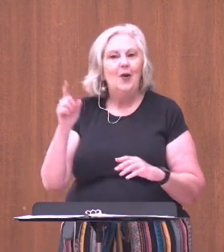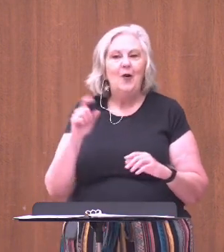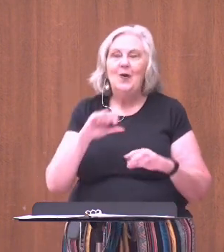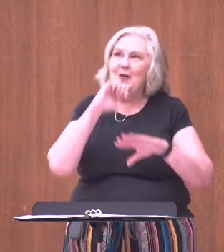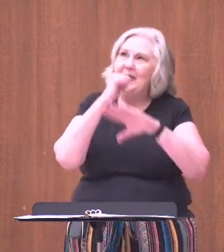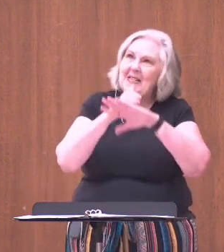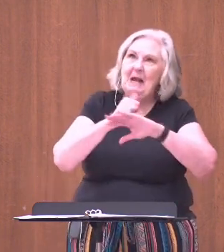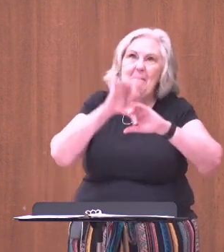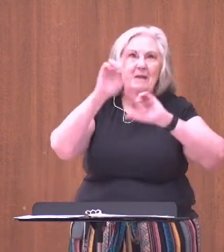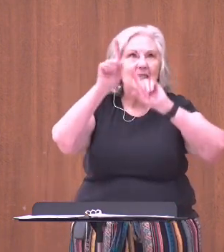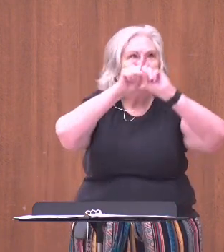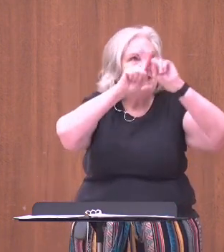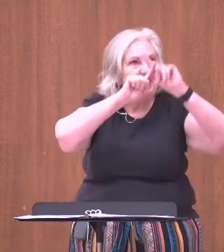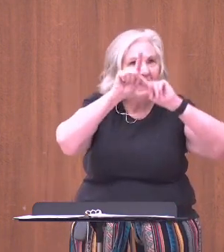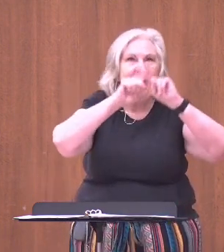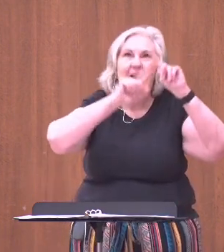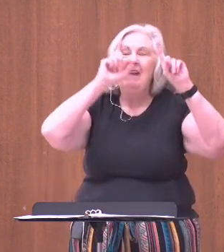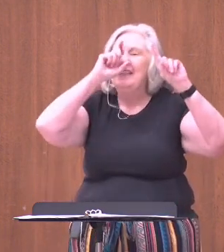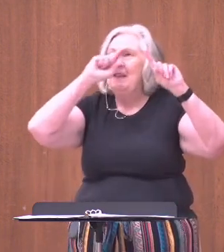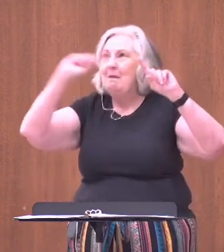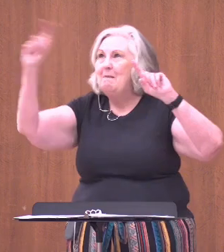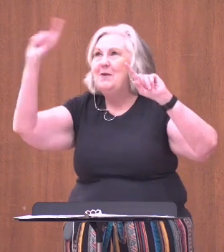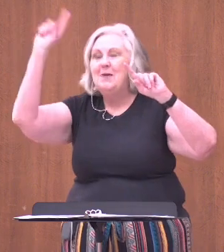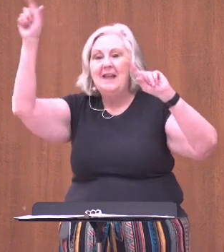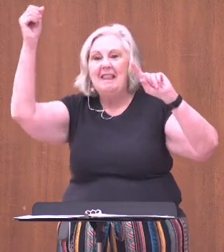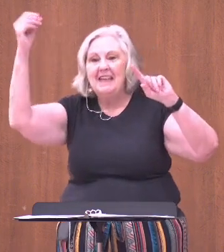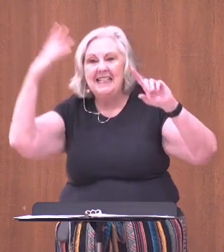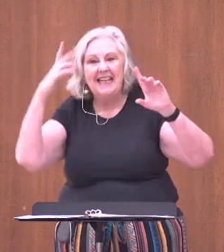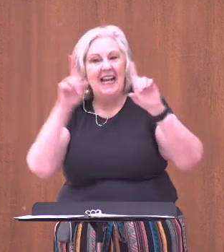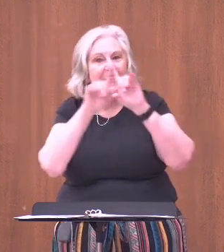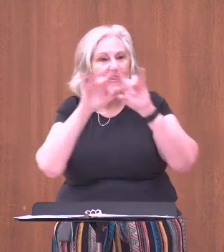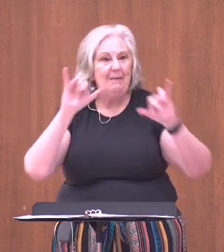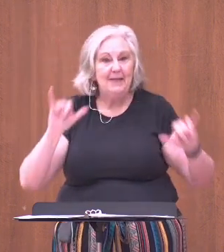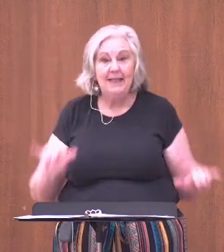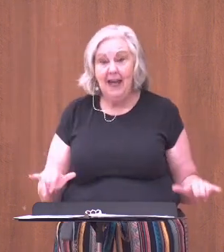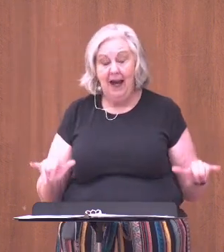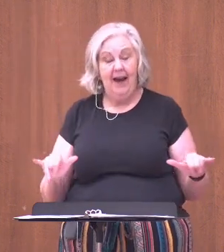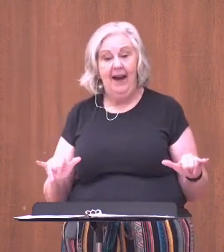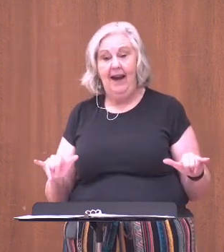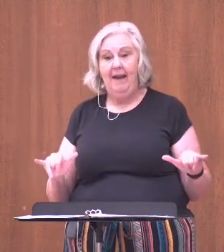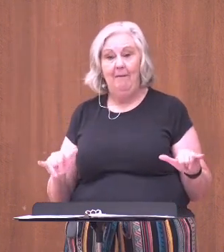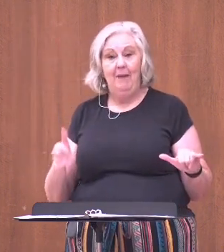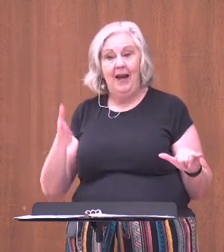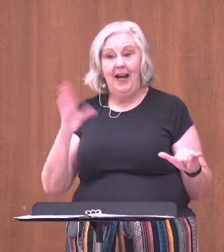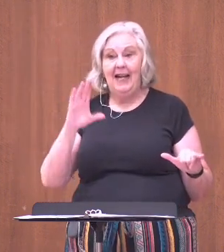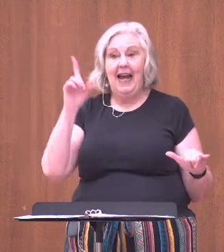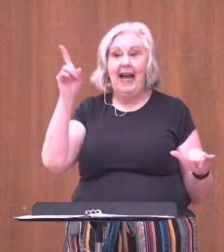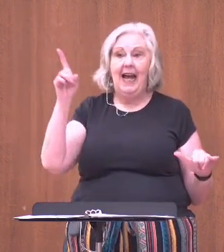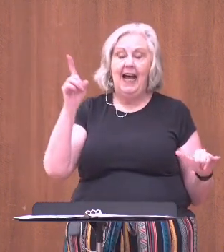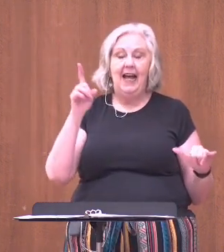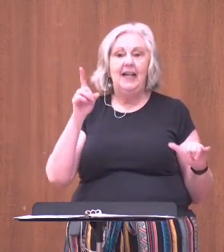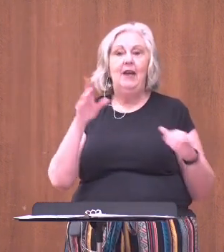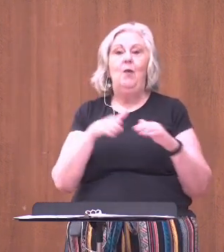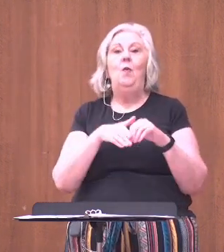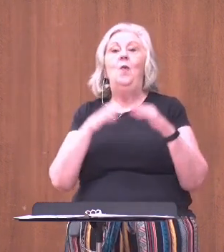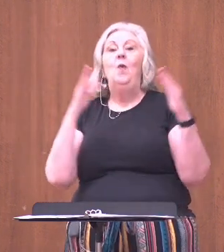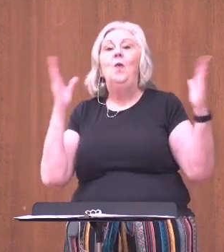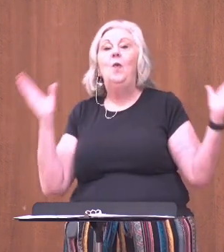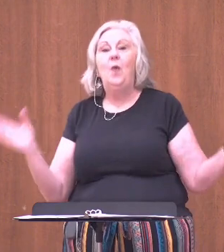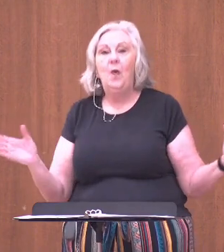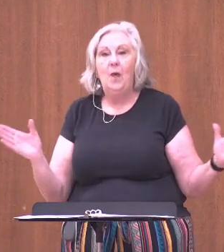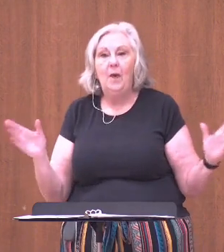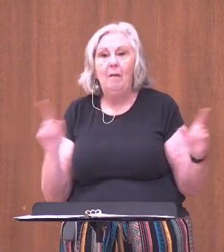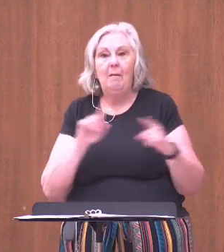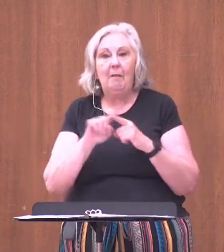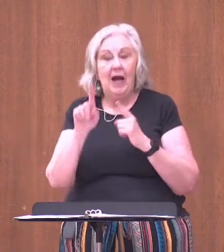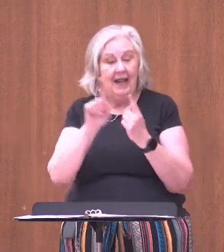and the heavens and hang the moon and the sun. And at the same time, we have a God who is this vast and yet this